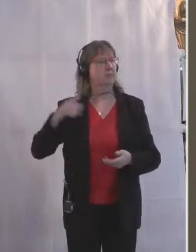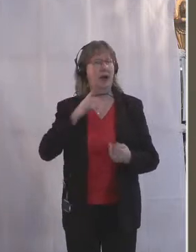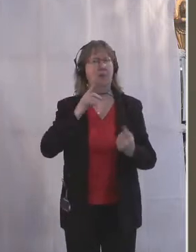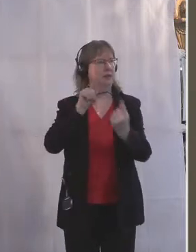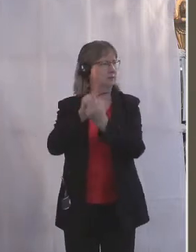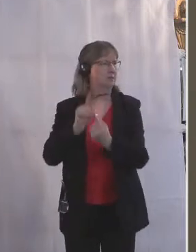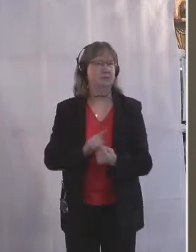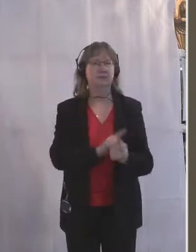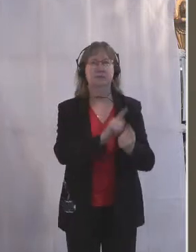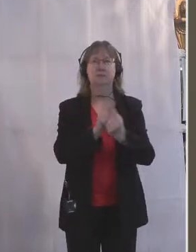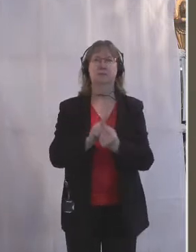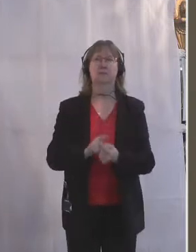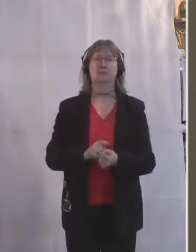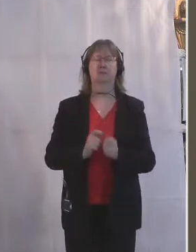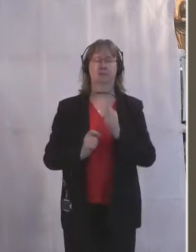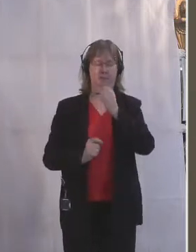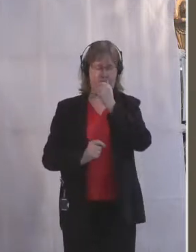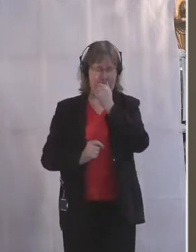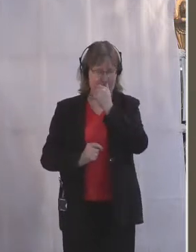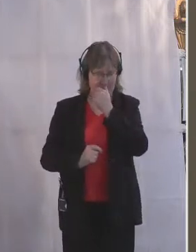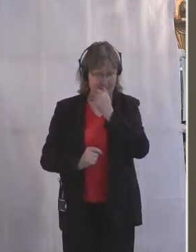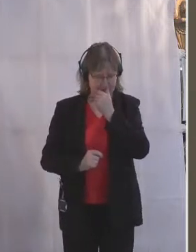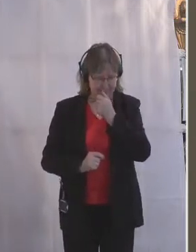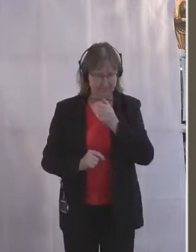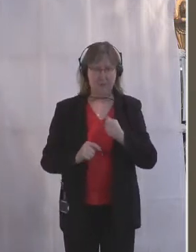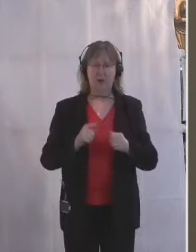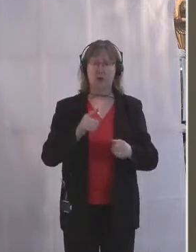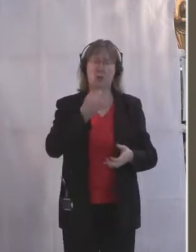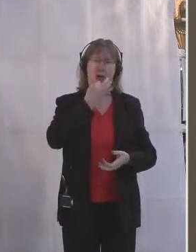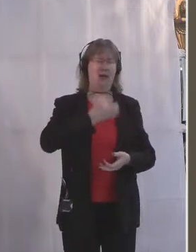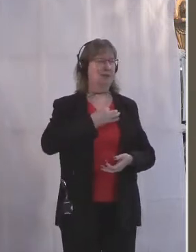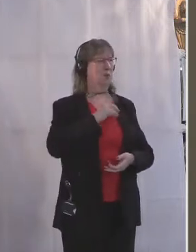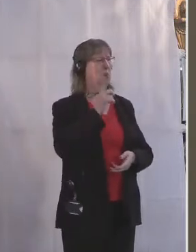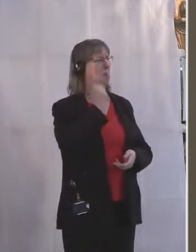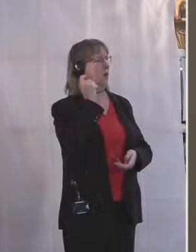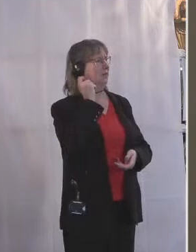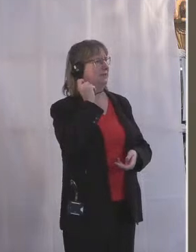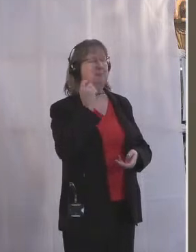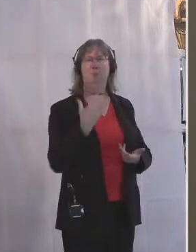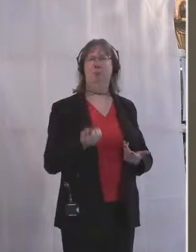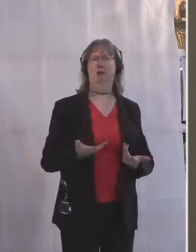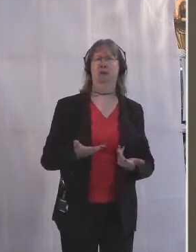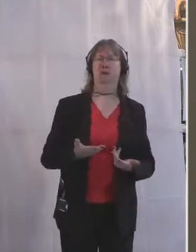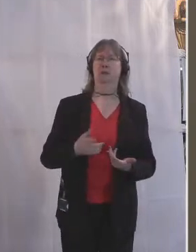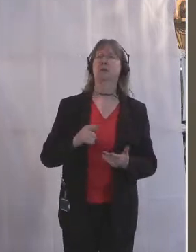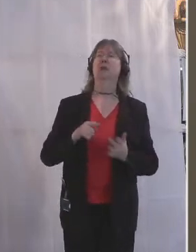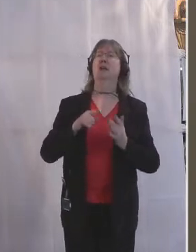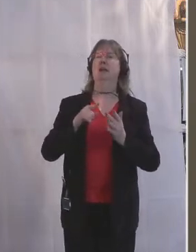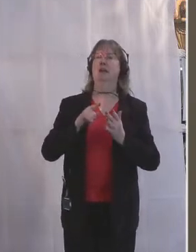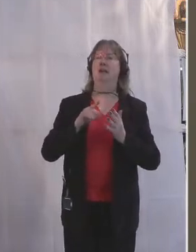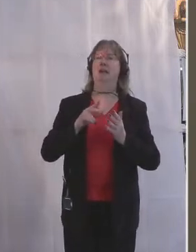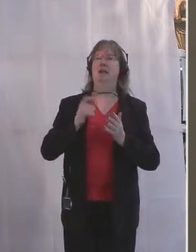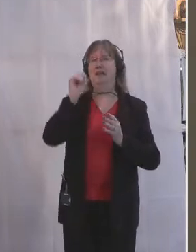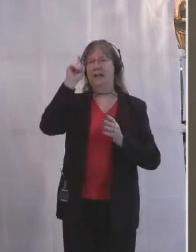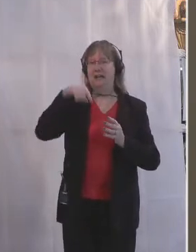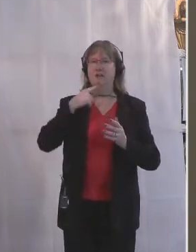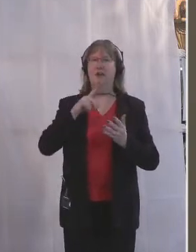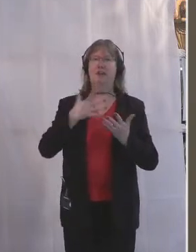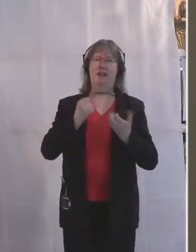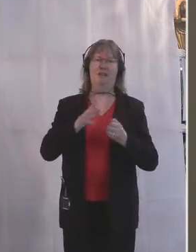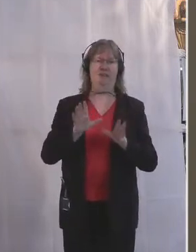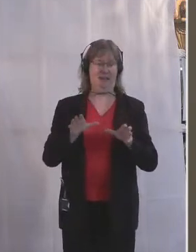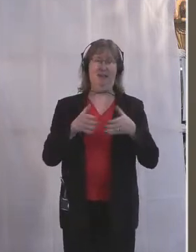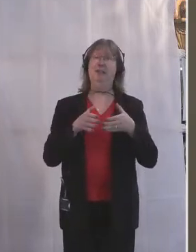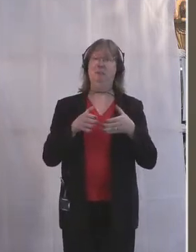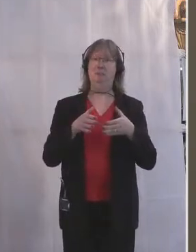some of the questions that I've been asked, in terms of, what tips would you give and that sort of thing. Innovate UK mentors, monitoring officers, the